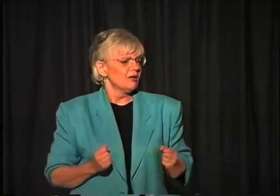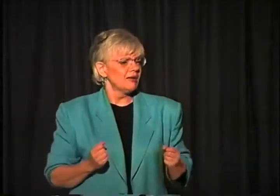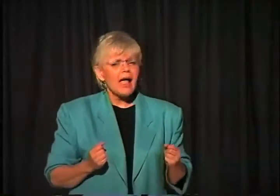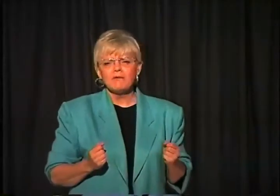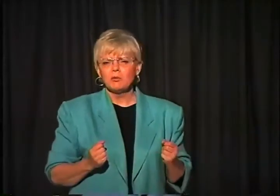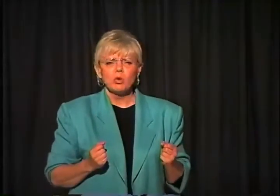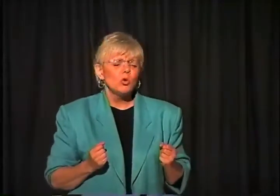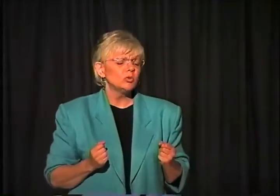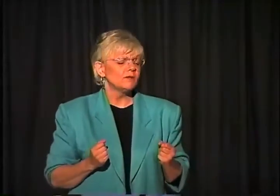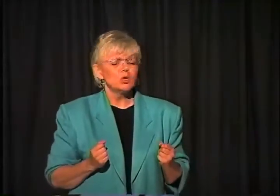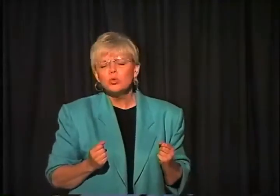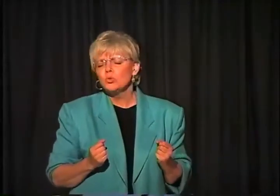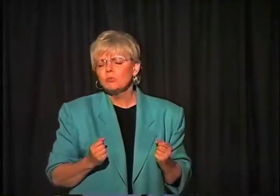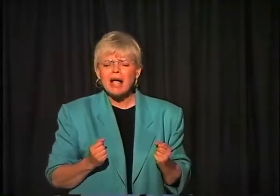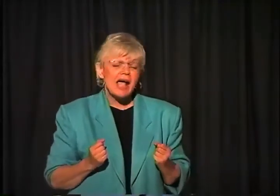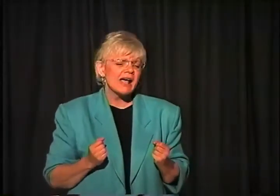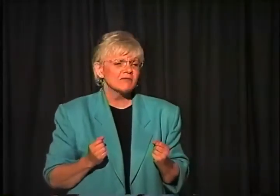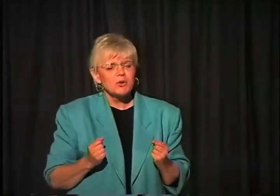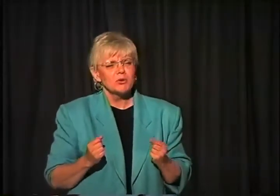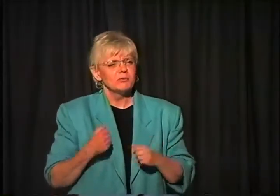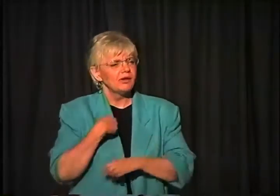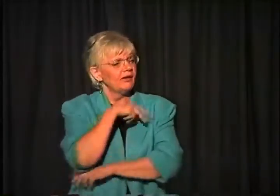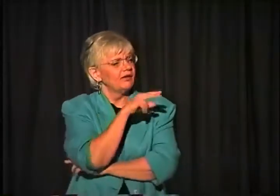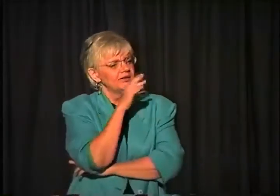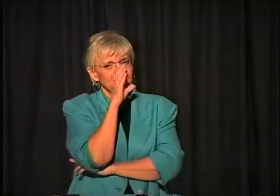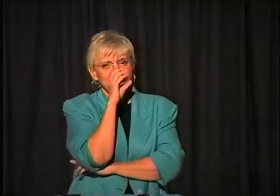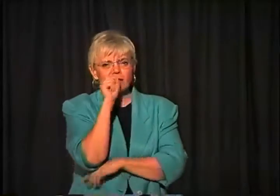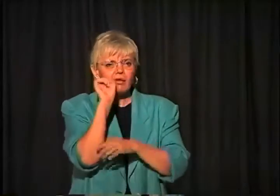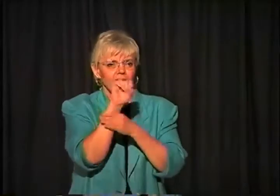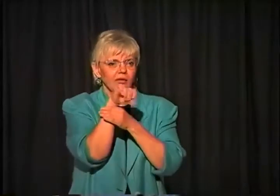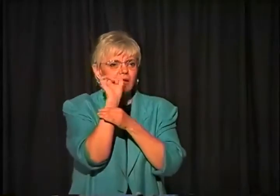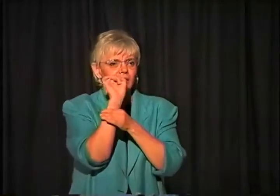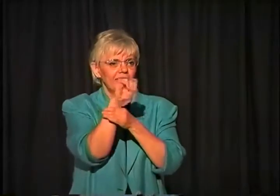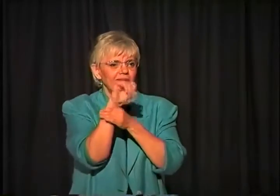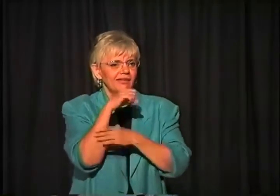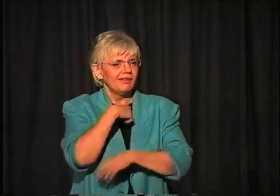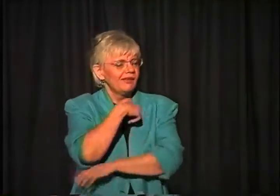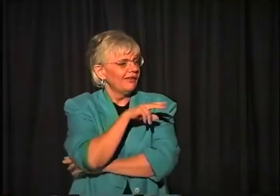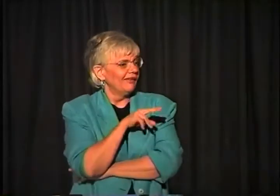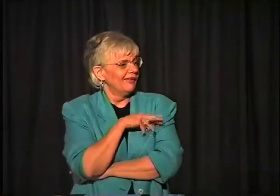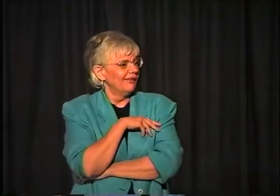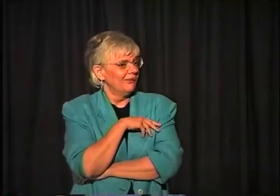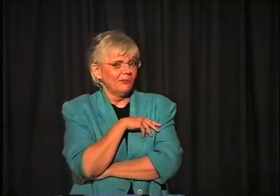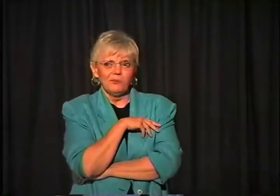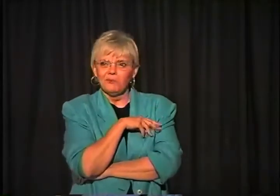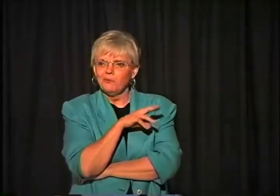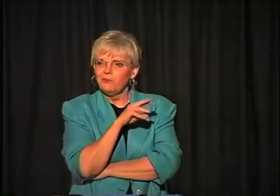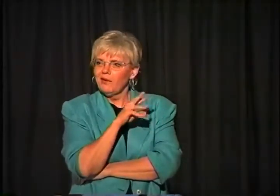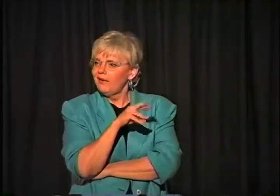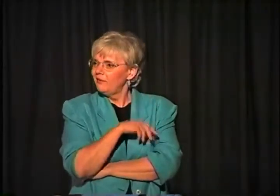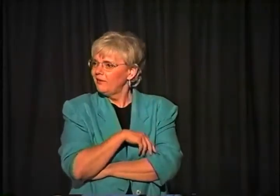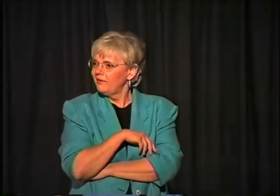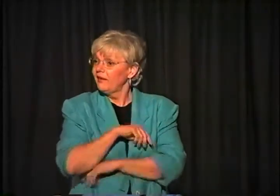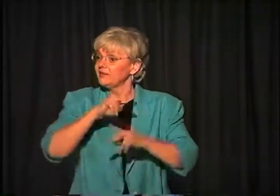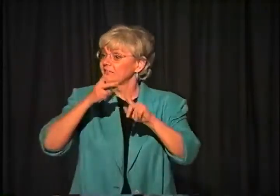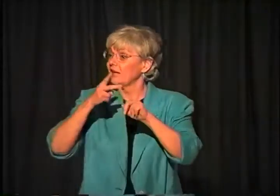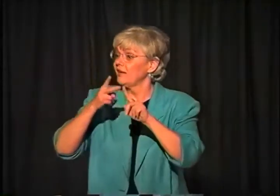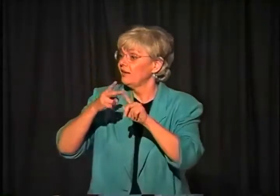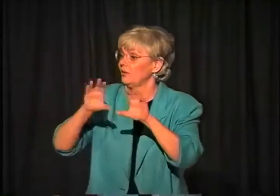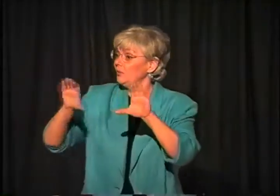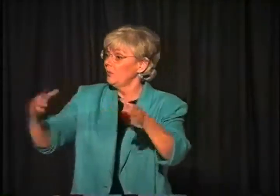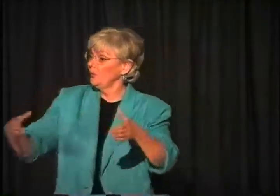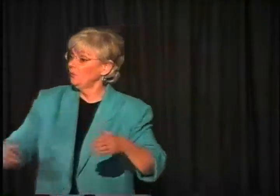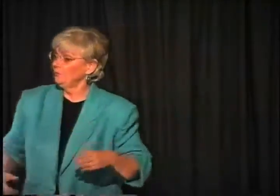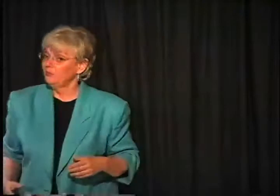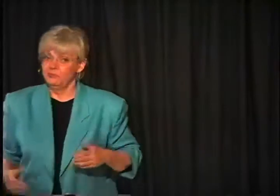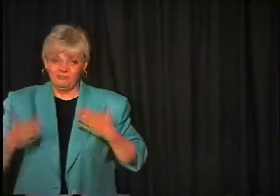They got to get the lip action in there. Oh yeah, baby. It's fascinating to see the head bobbers, I call them.